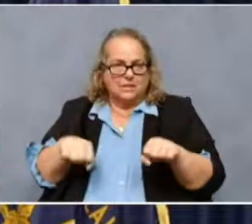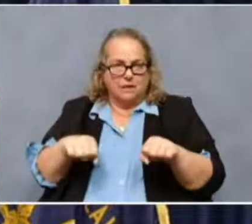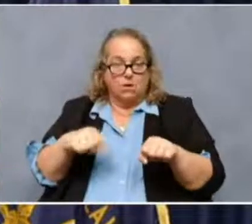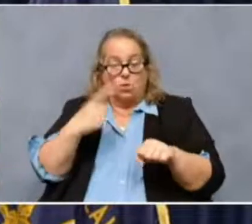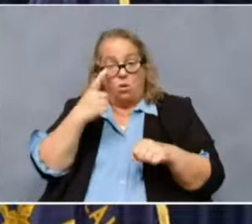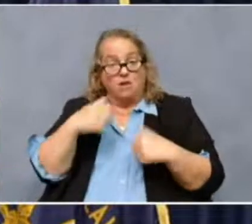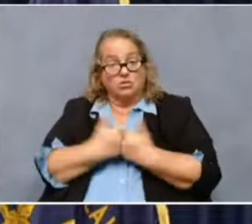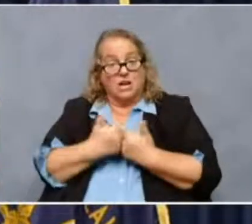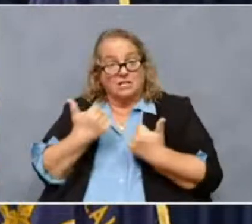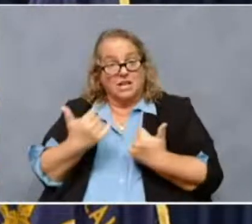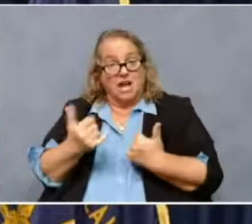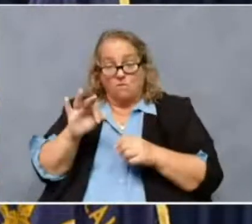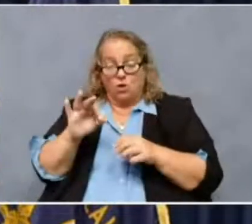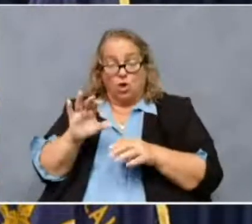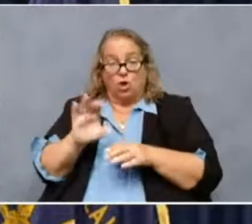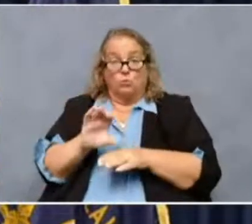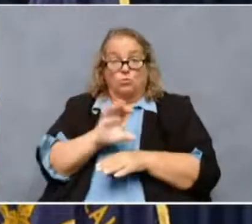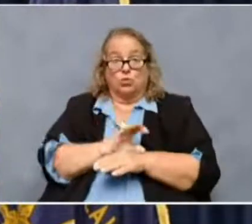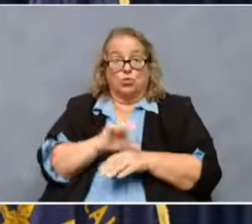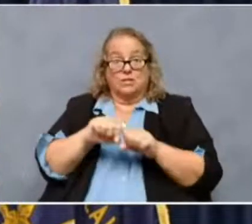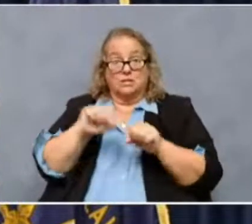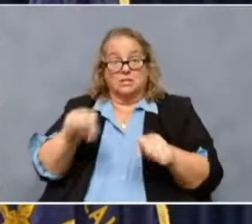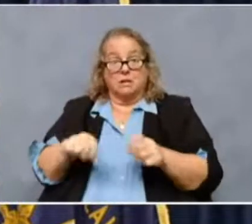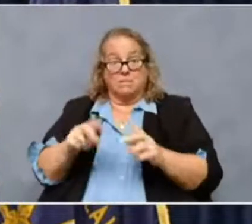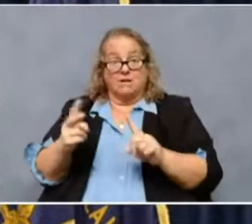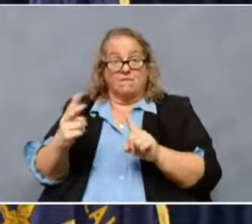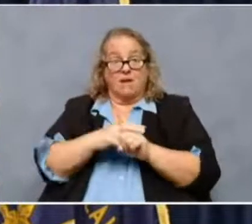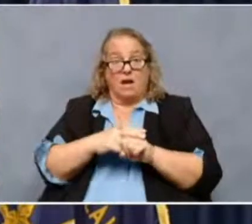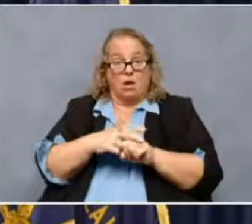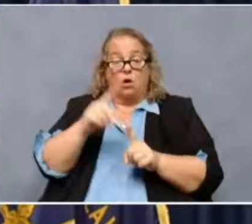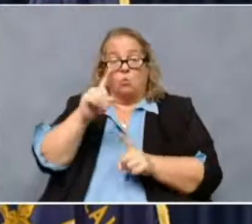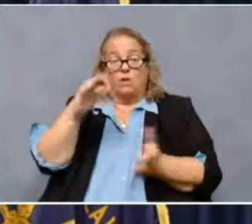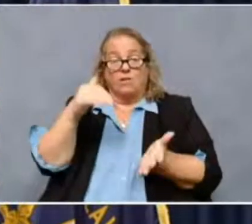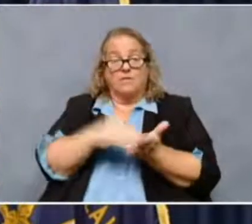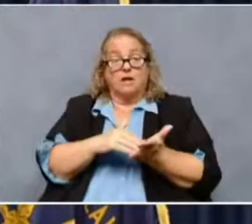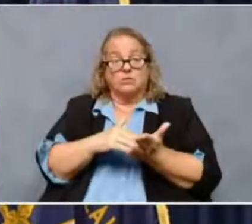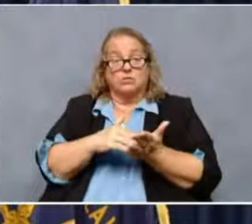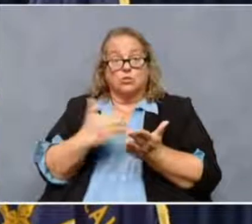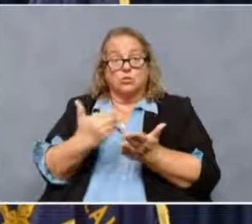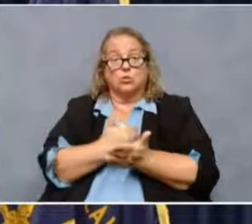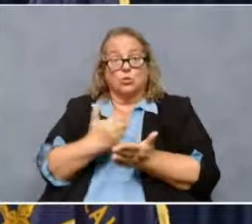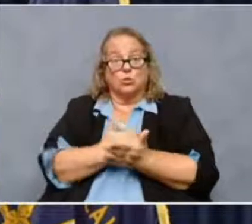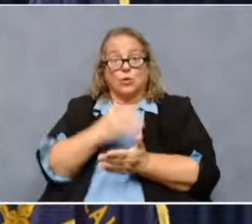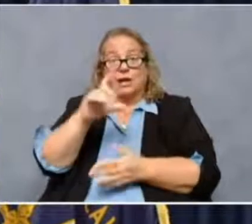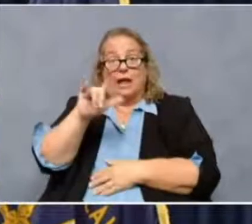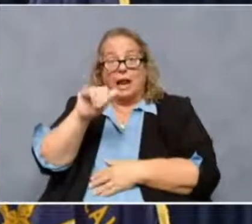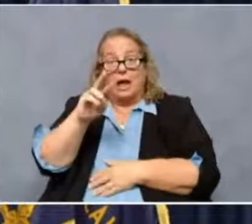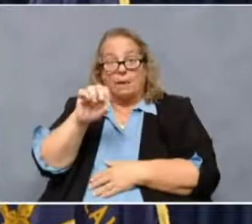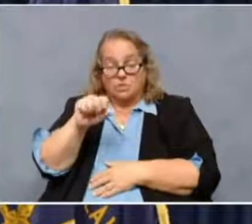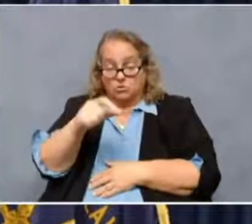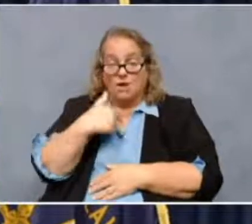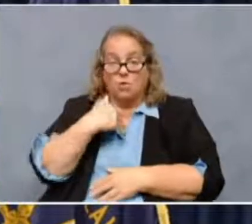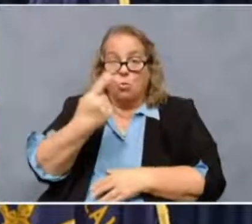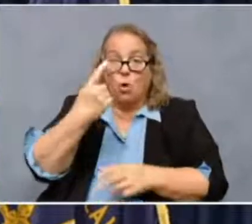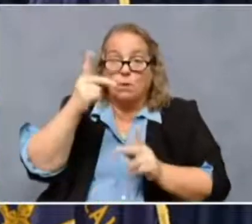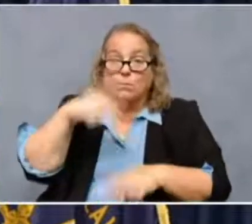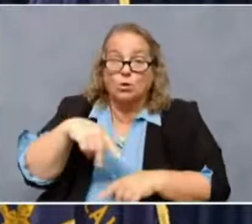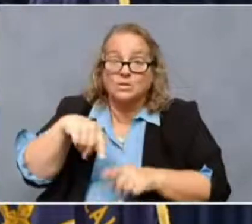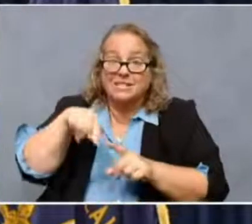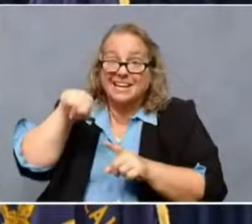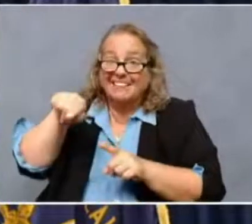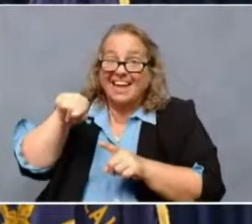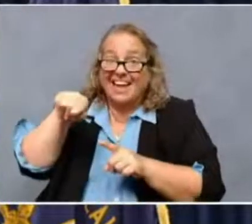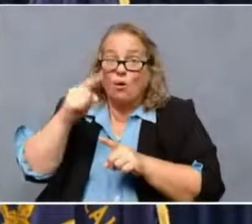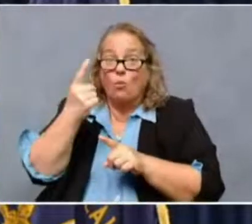system files 100,000 new claims and you have one real person out there, how do we find the needle? in that haystack. This is going to prevent some of that.